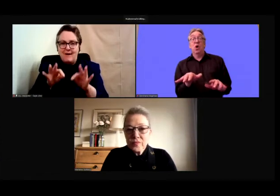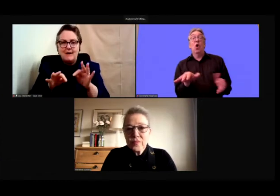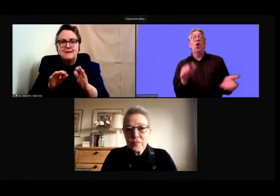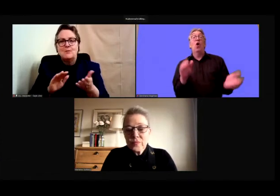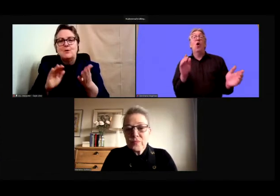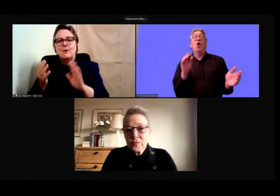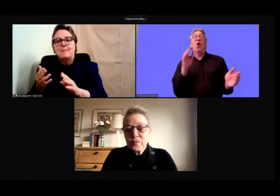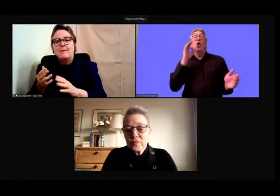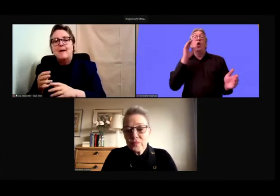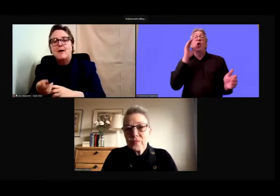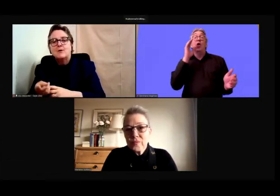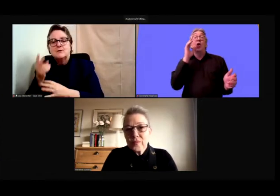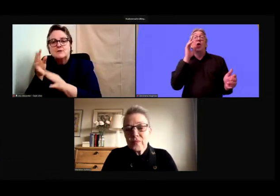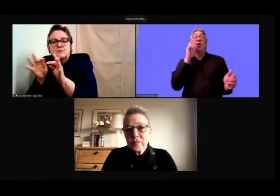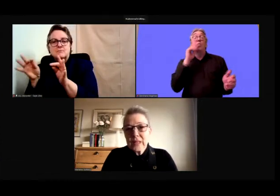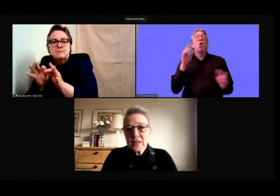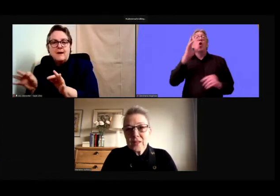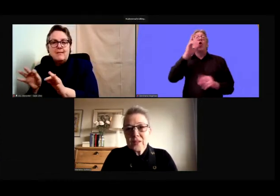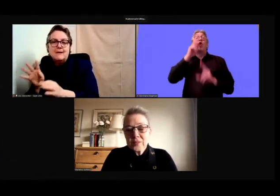language literature.